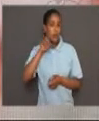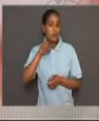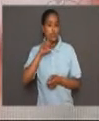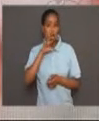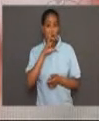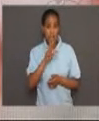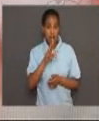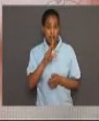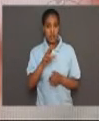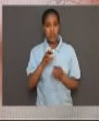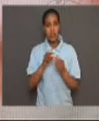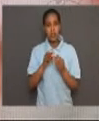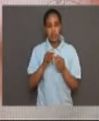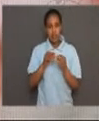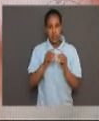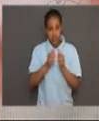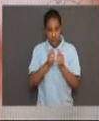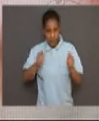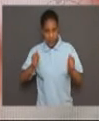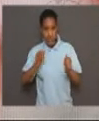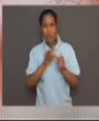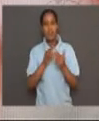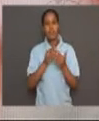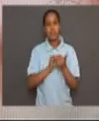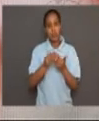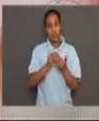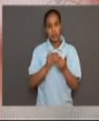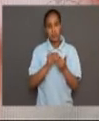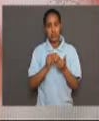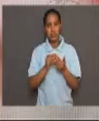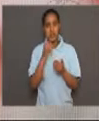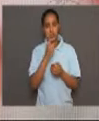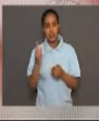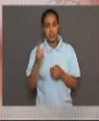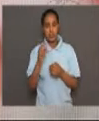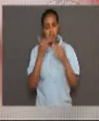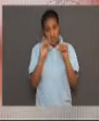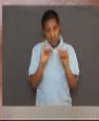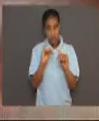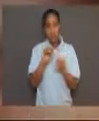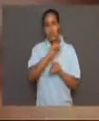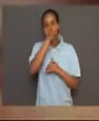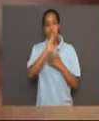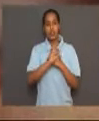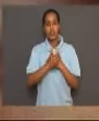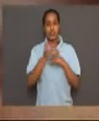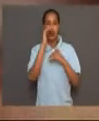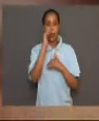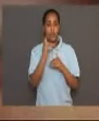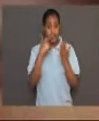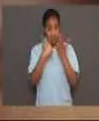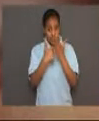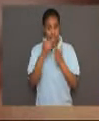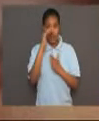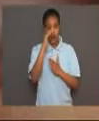Thermoplastics are elastic and flexible above a certain temperature level. This